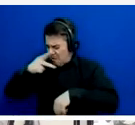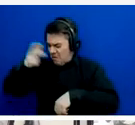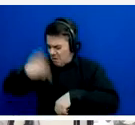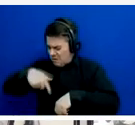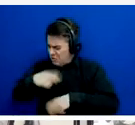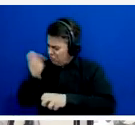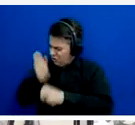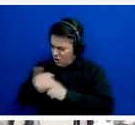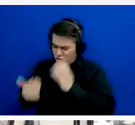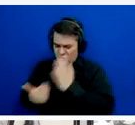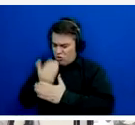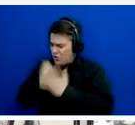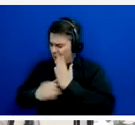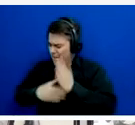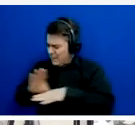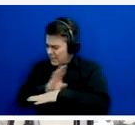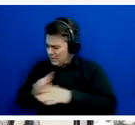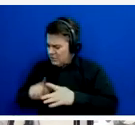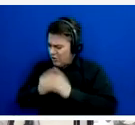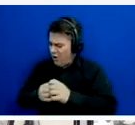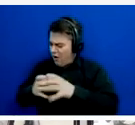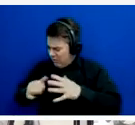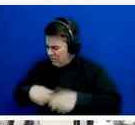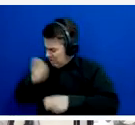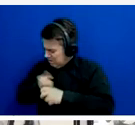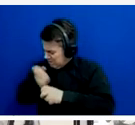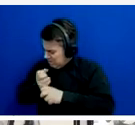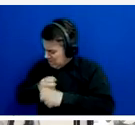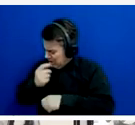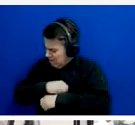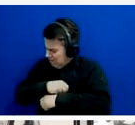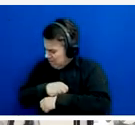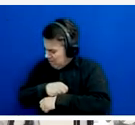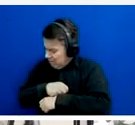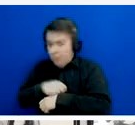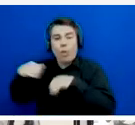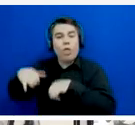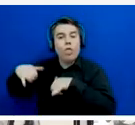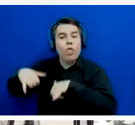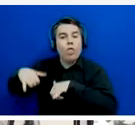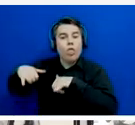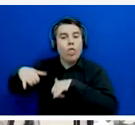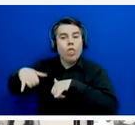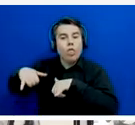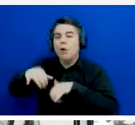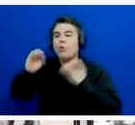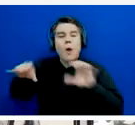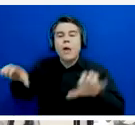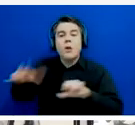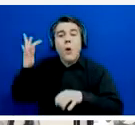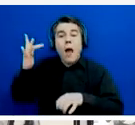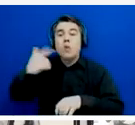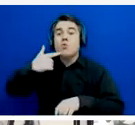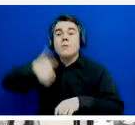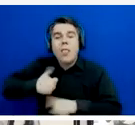to start a new chapter in my business, then you'll just stay there, because you won't take action, because you're telling yourself. If you're